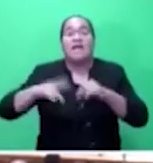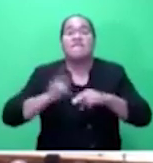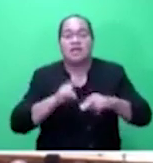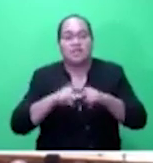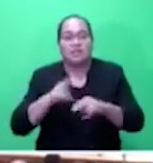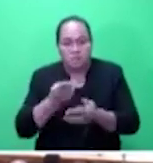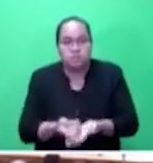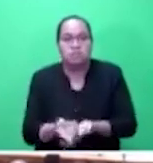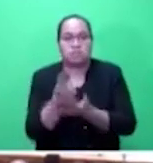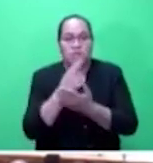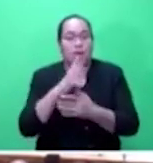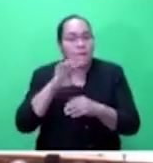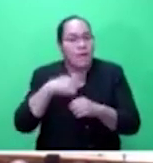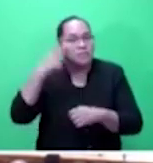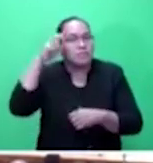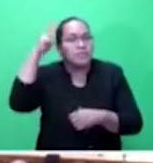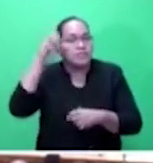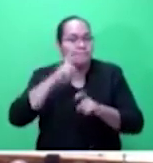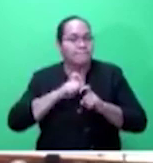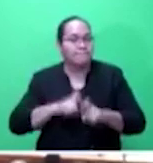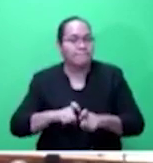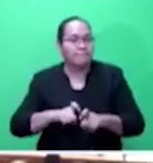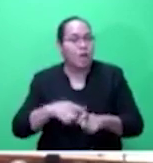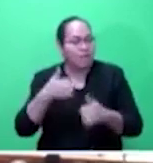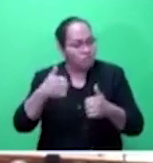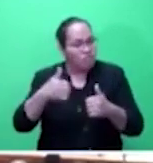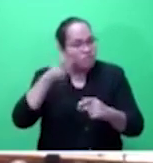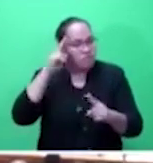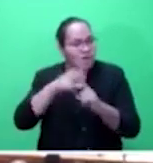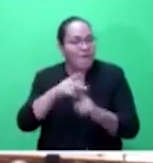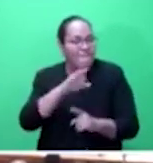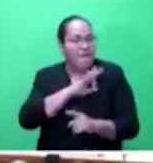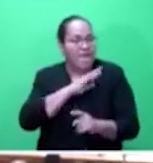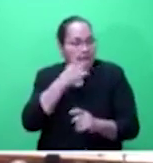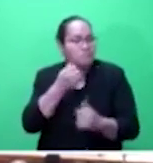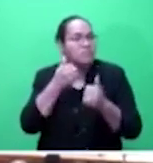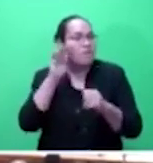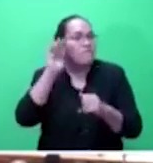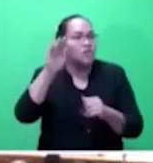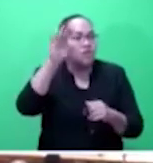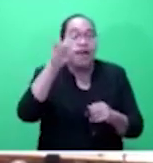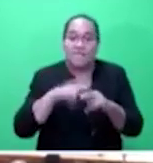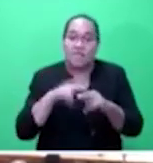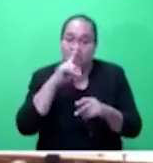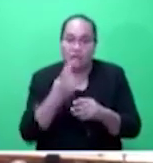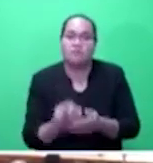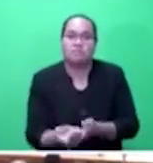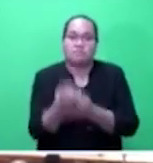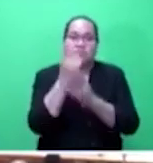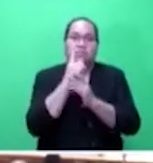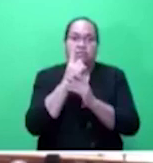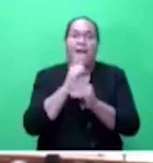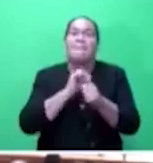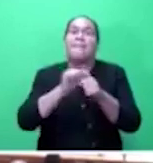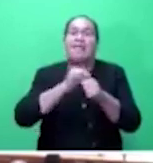remaining diligent, we have good reasons to place faith in our future. Fiji can come back from this crisis